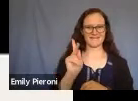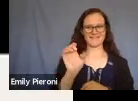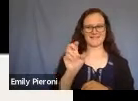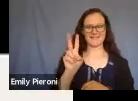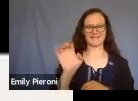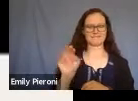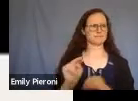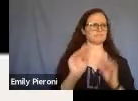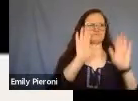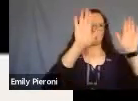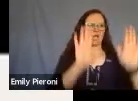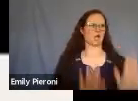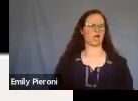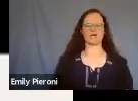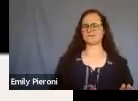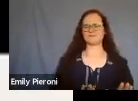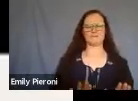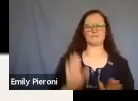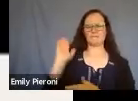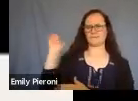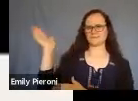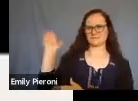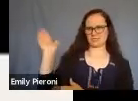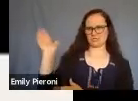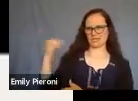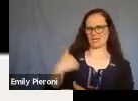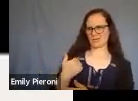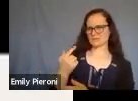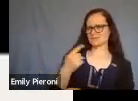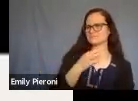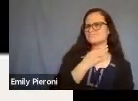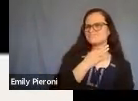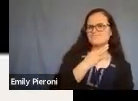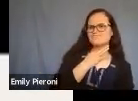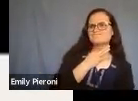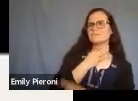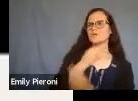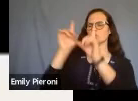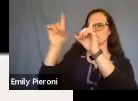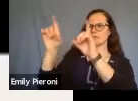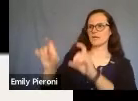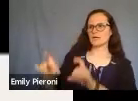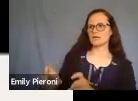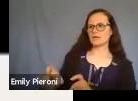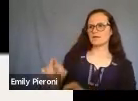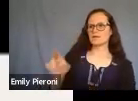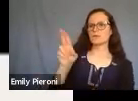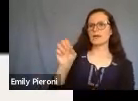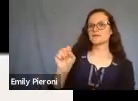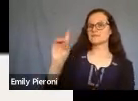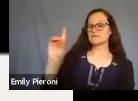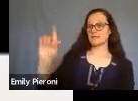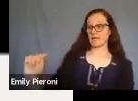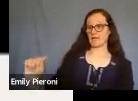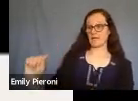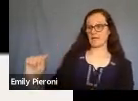terrific presentation. I was wondering if any of your test fields are USDA certified organic?